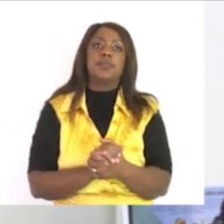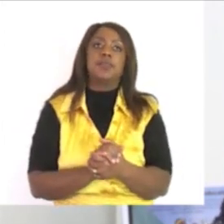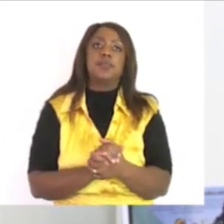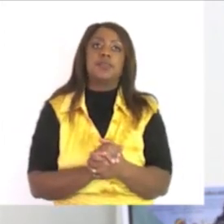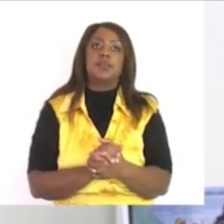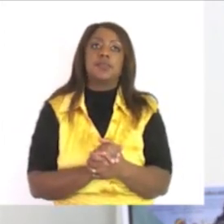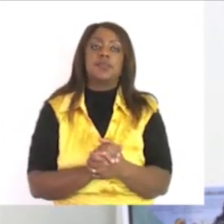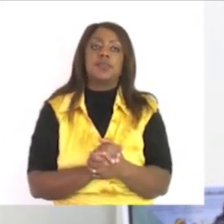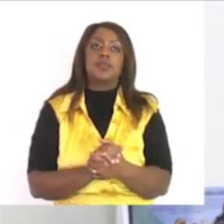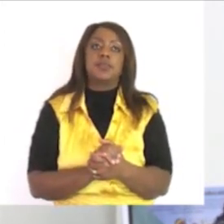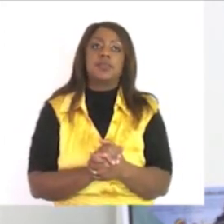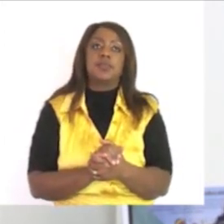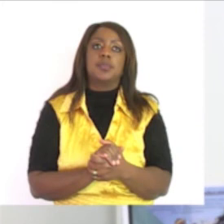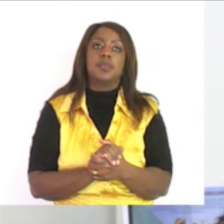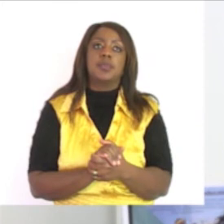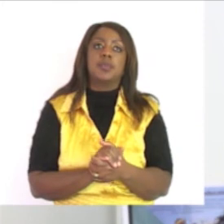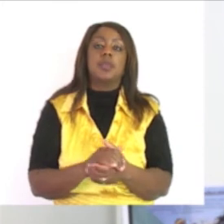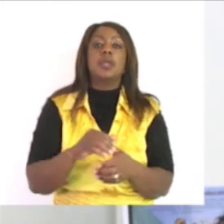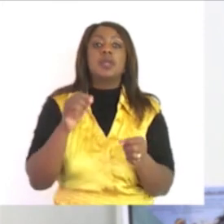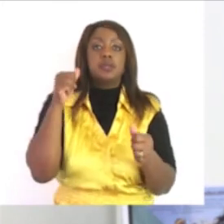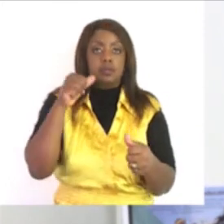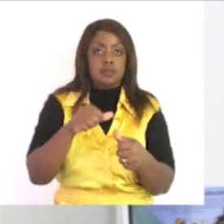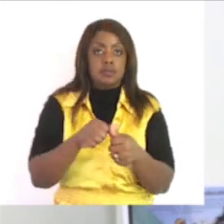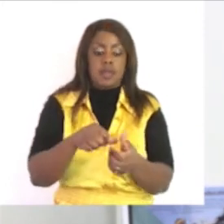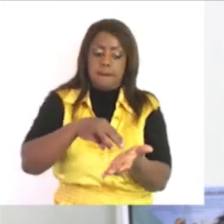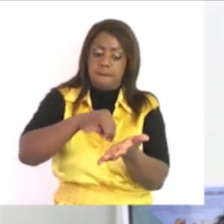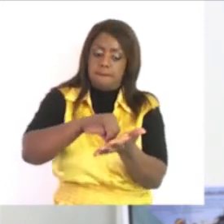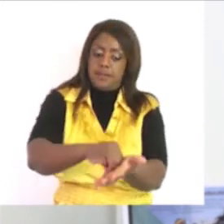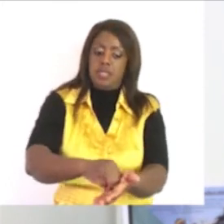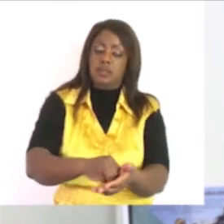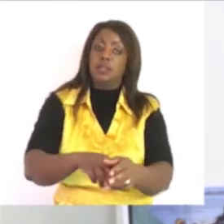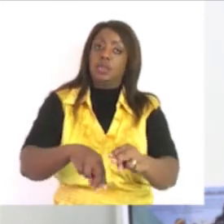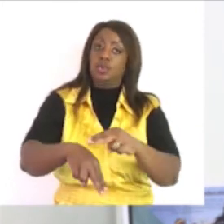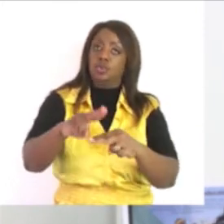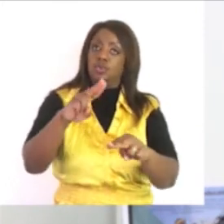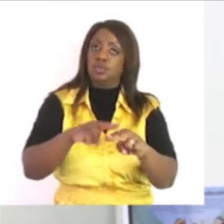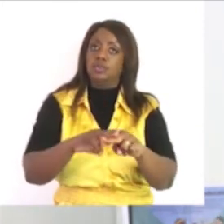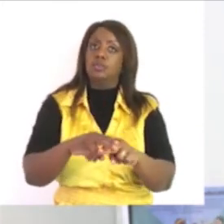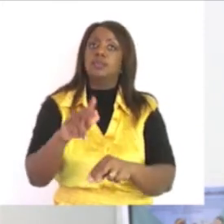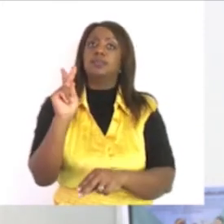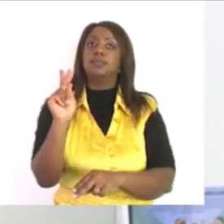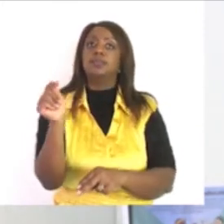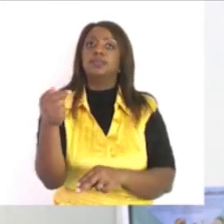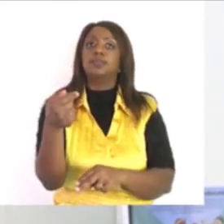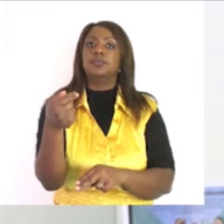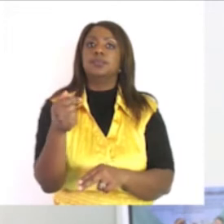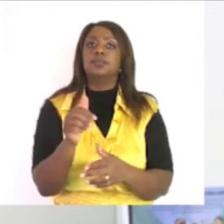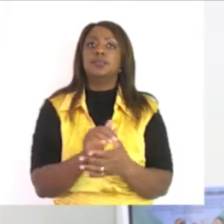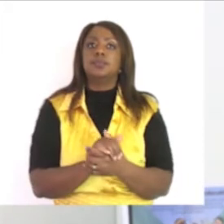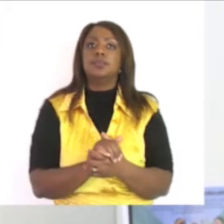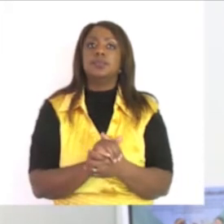in our measurement will be in kg or kilograms. So you have to estimate by lifting